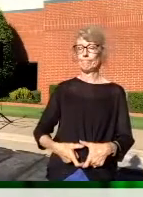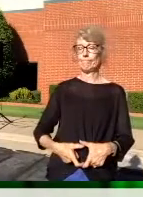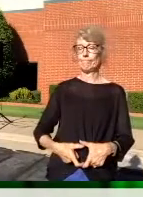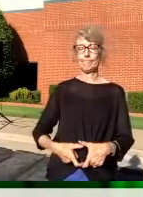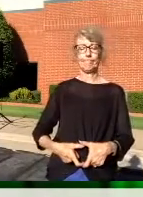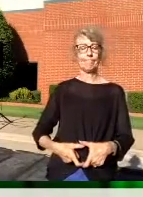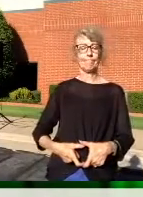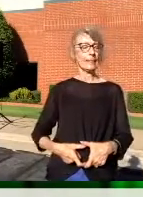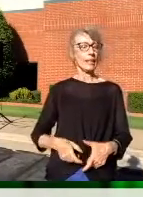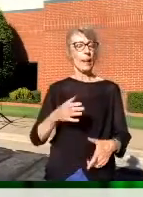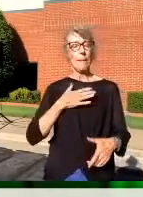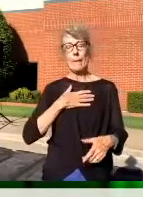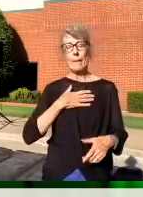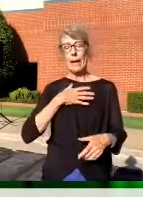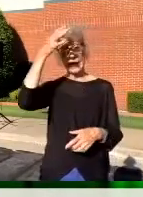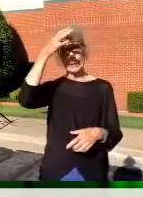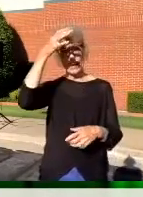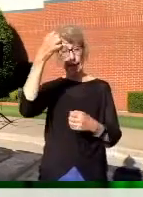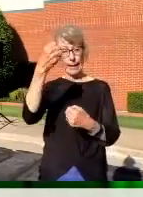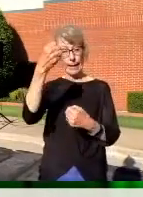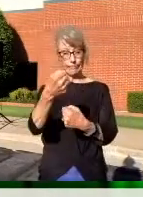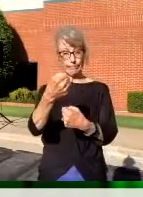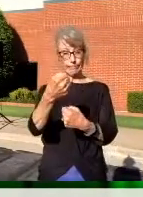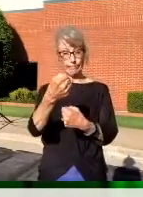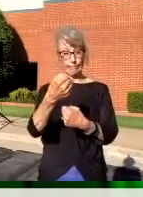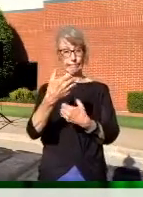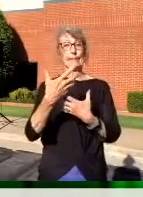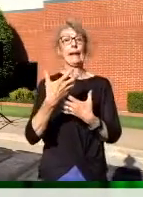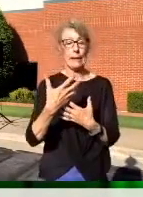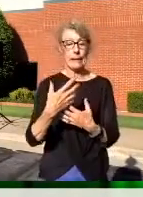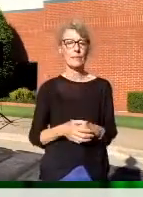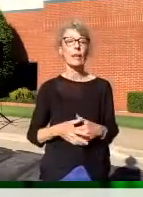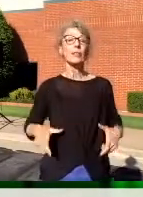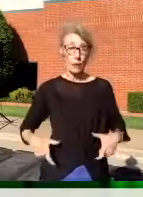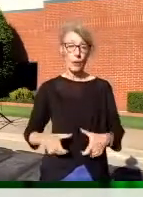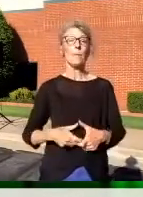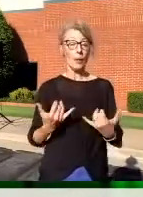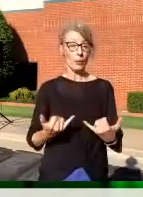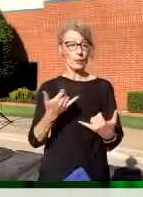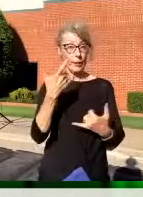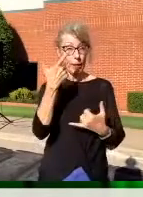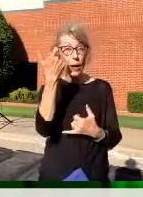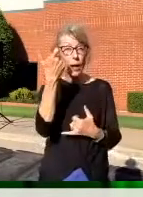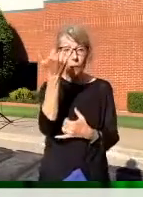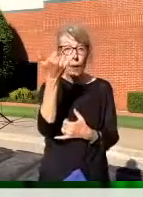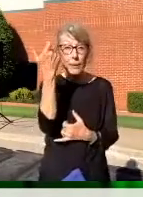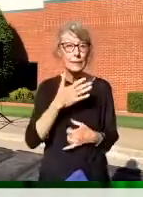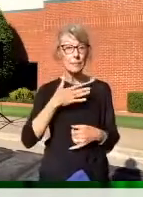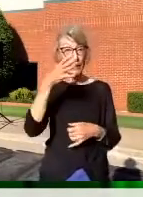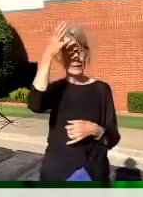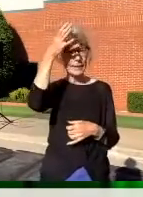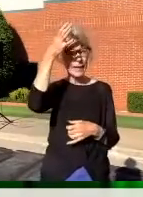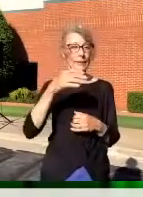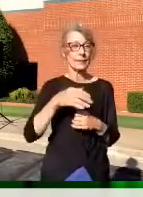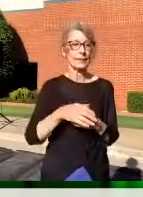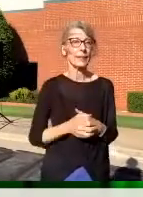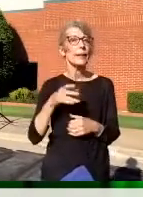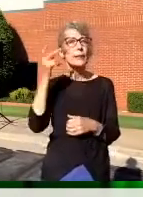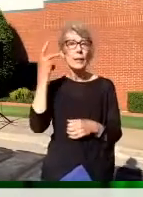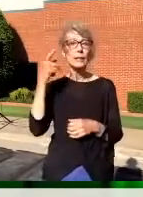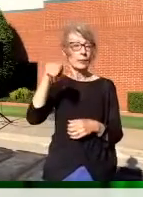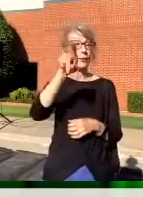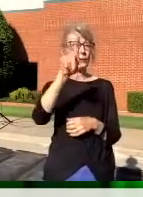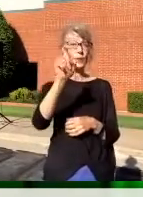my dad let me have it. I buckle now because of that moment in my life. And parents, if you need someone to talk to your kids